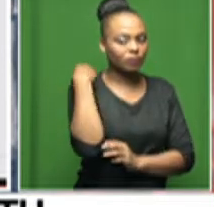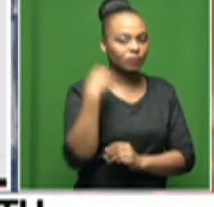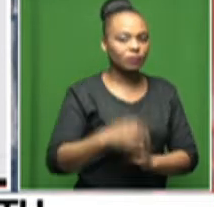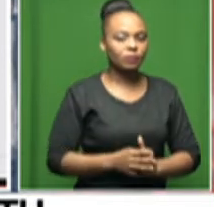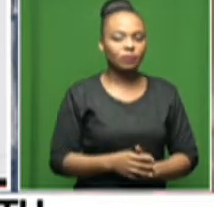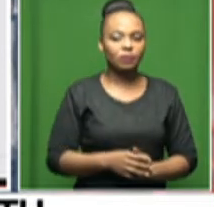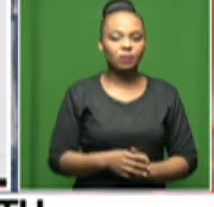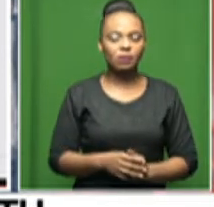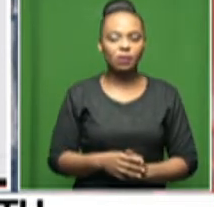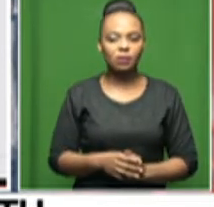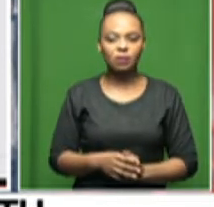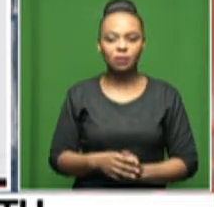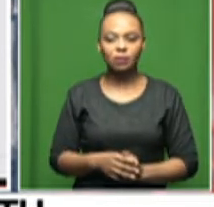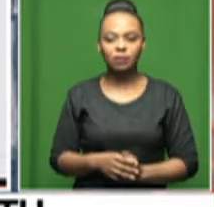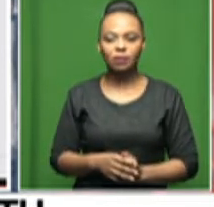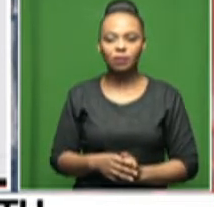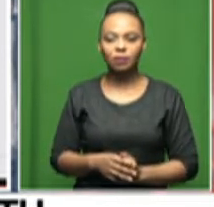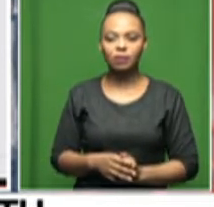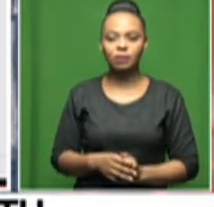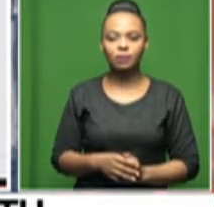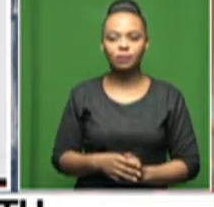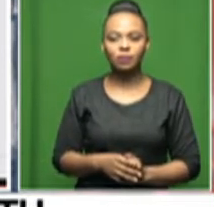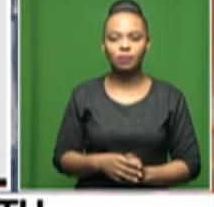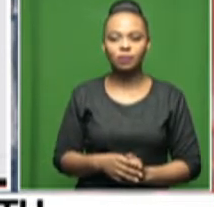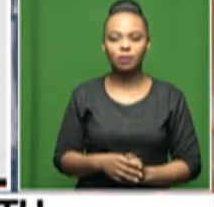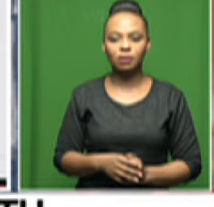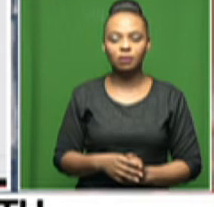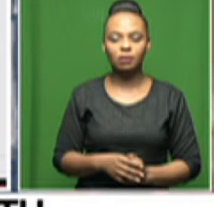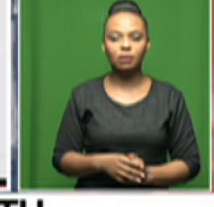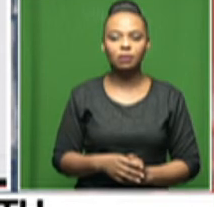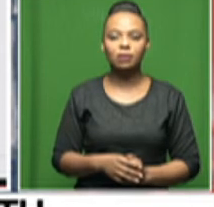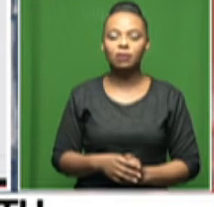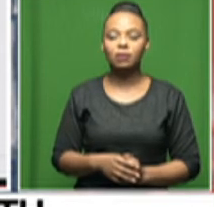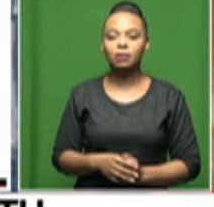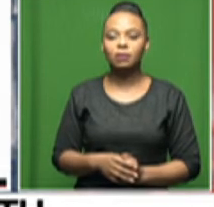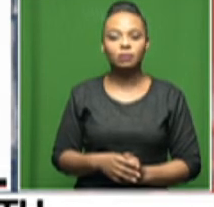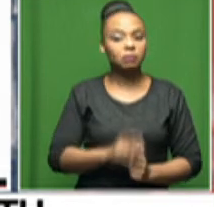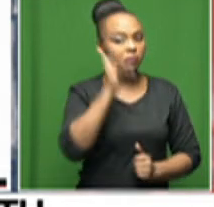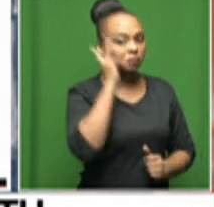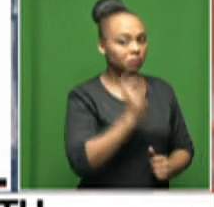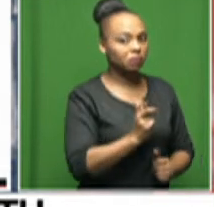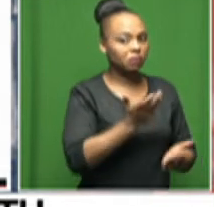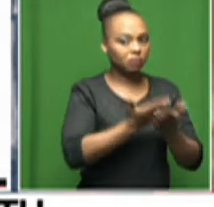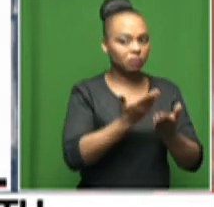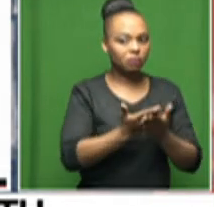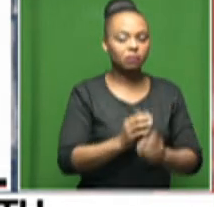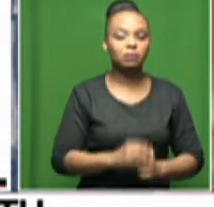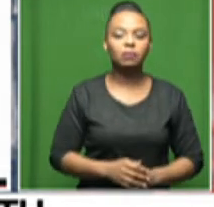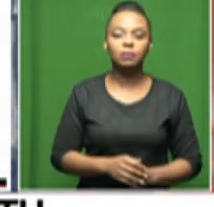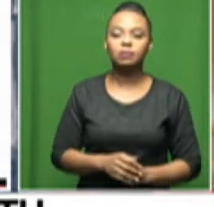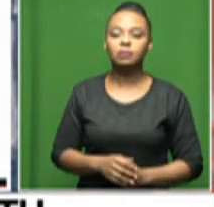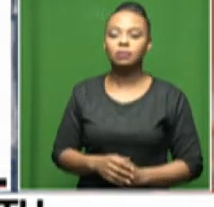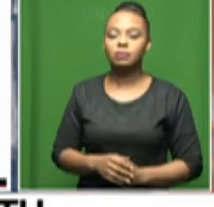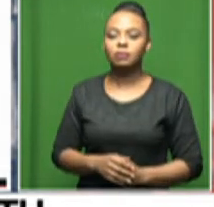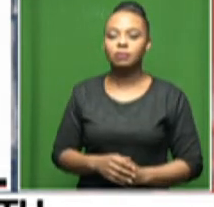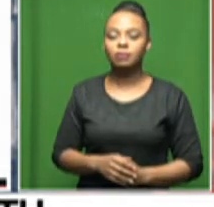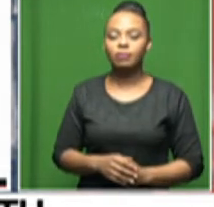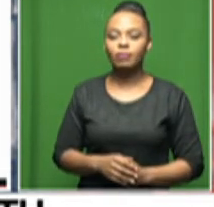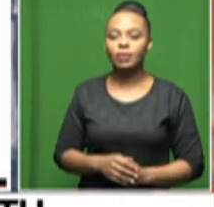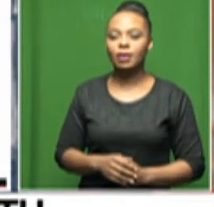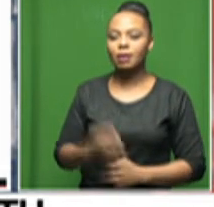Yes, we can hear you. Please proceed, and we can see your slides. And you can see my slides. Great. Okay, so Honourable